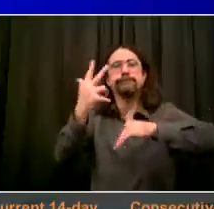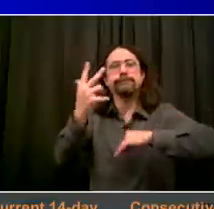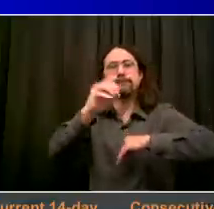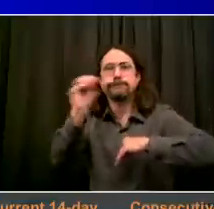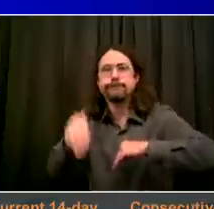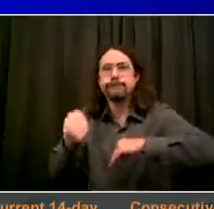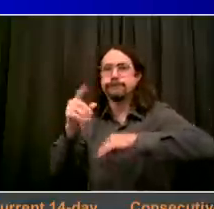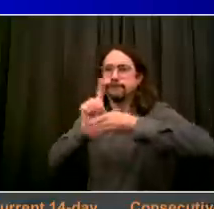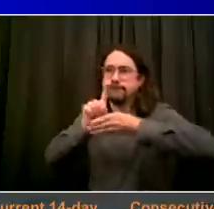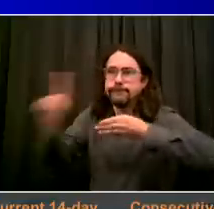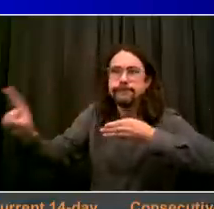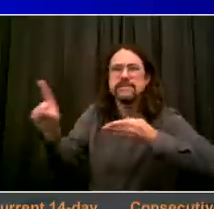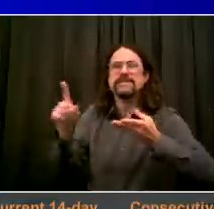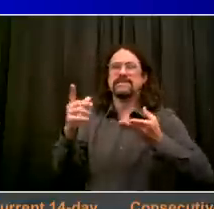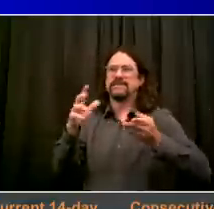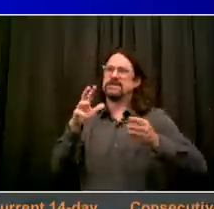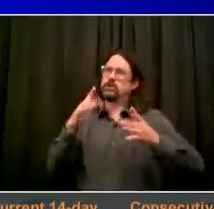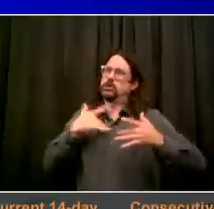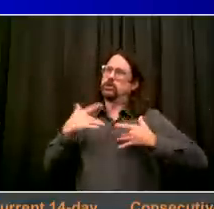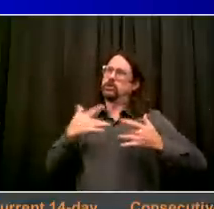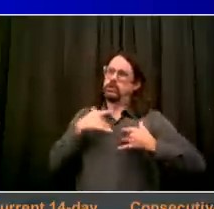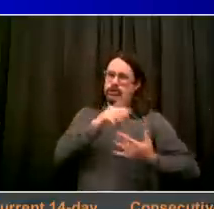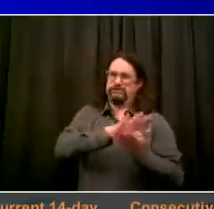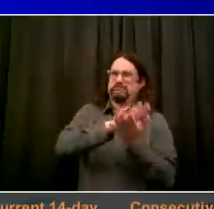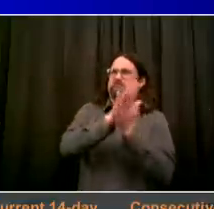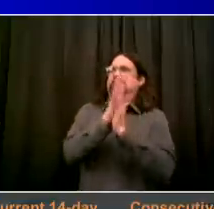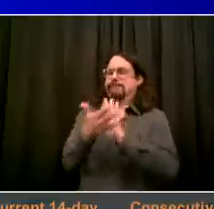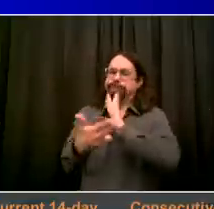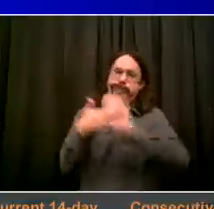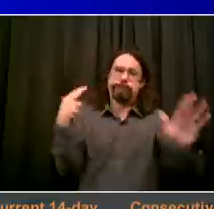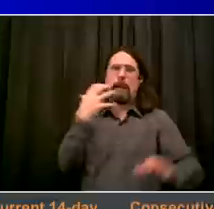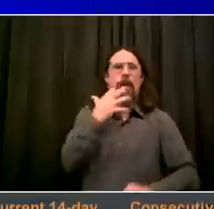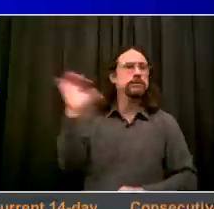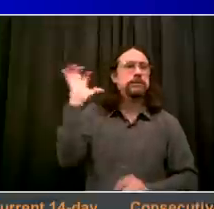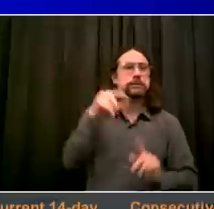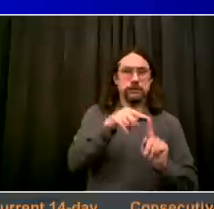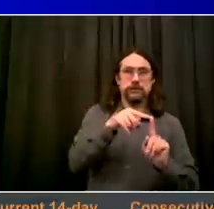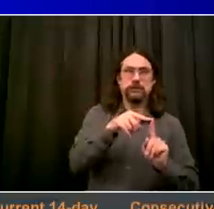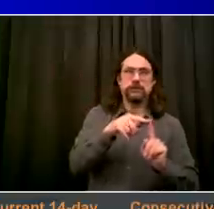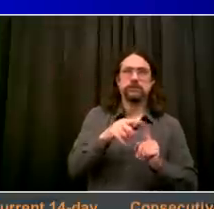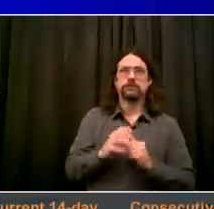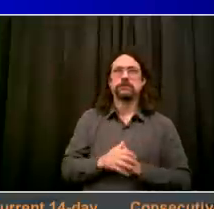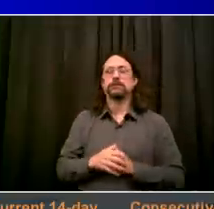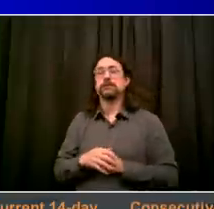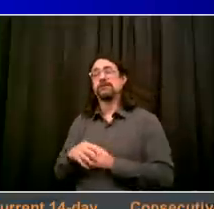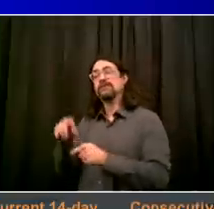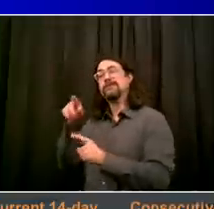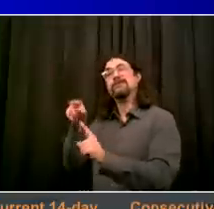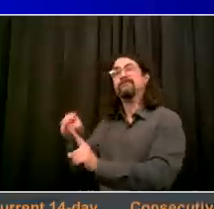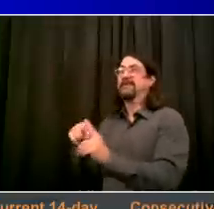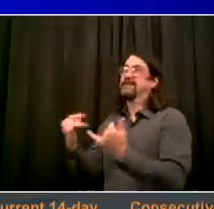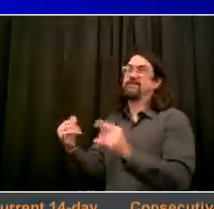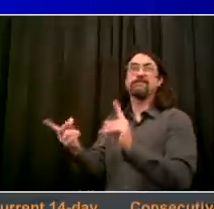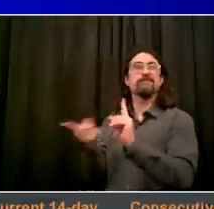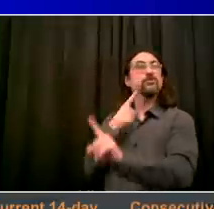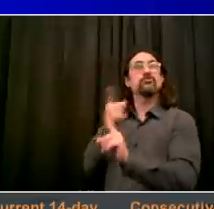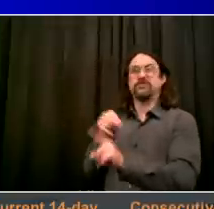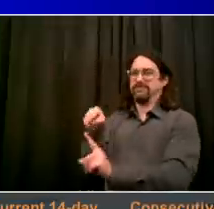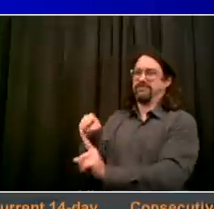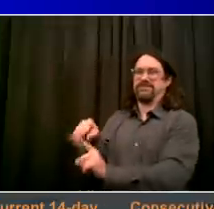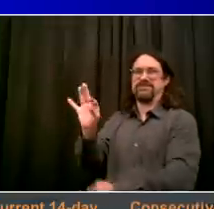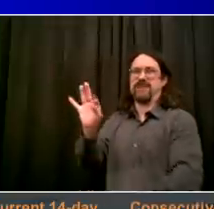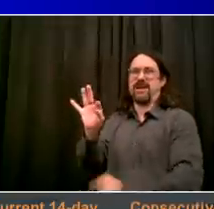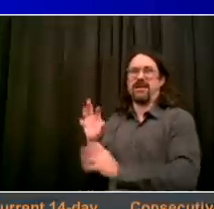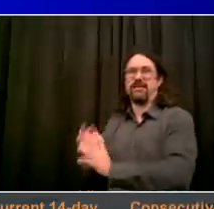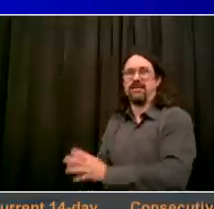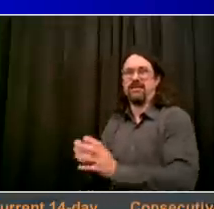South Williamsburg. That brings the watch list total to 13. So again, we're staying stable with 9 in the top category where